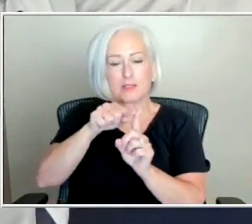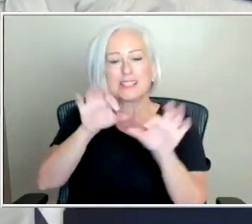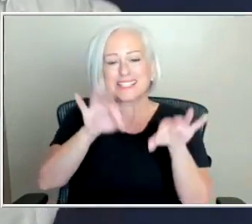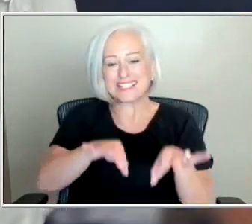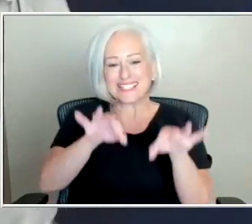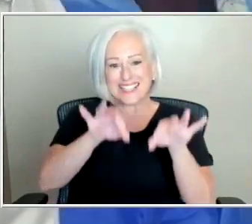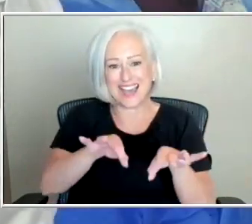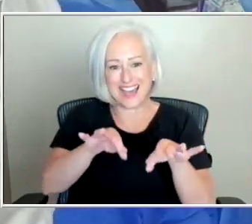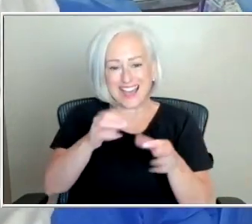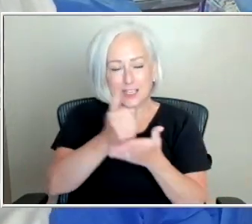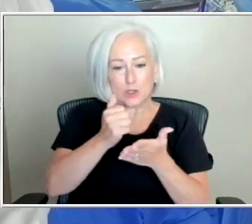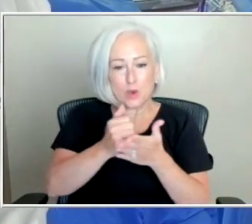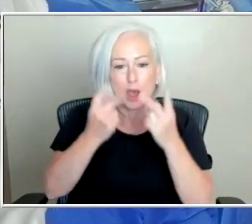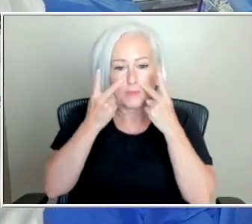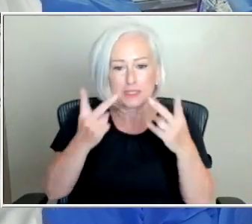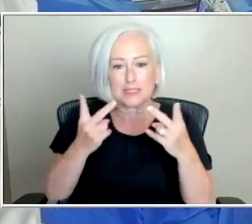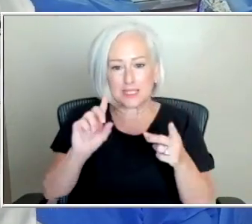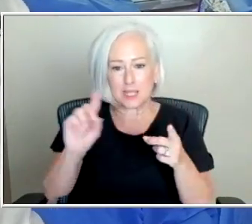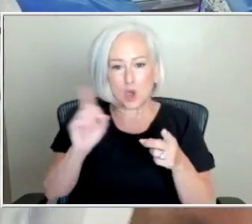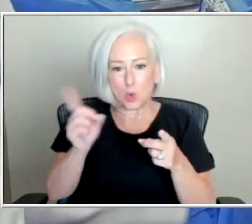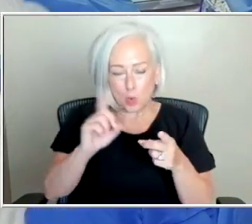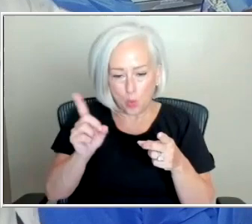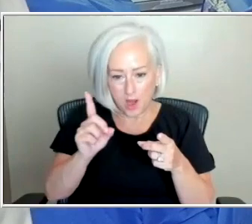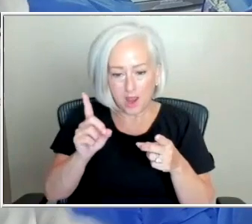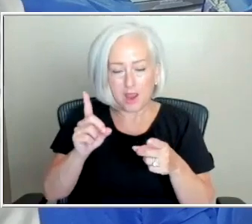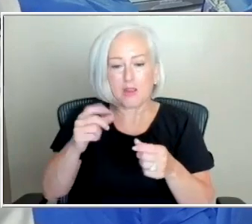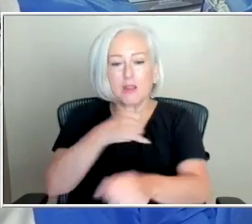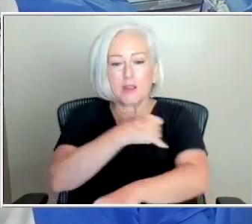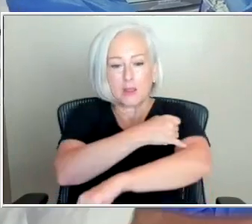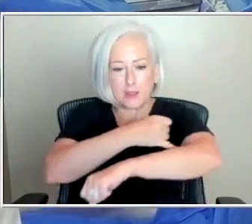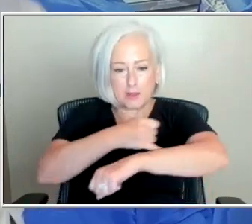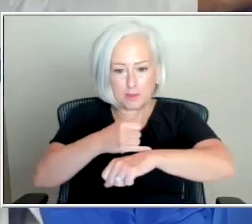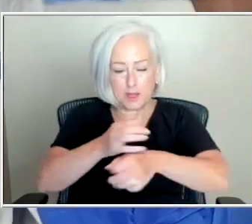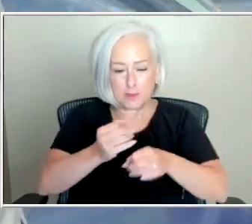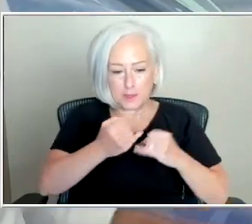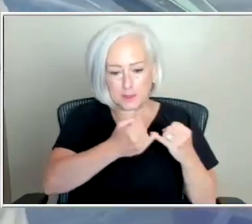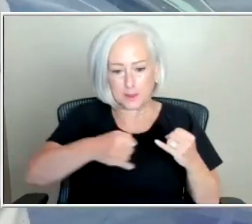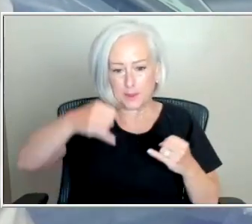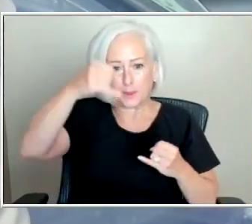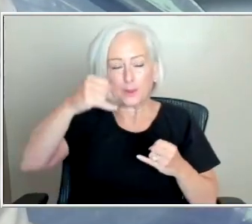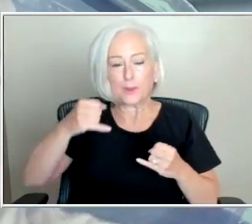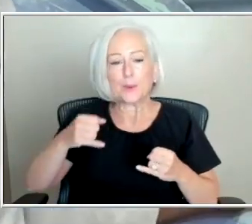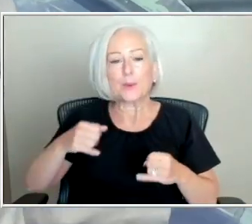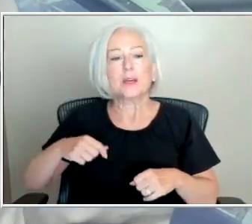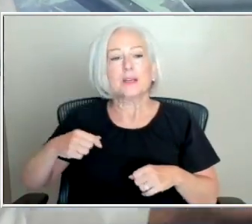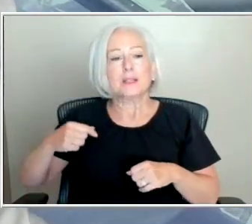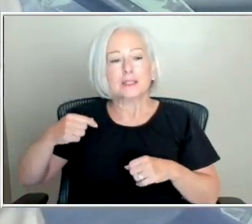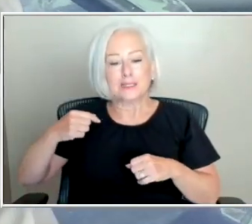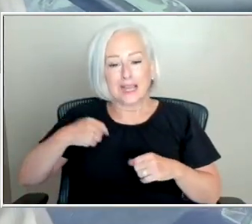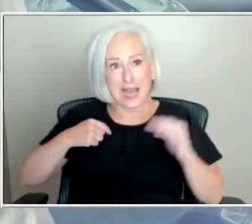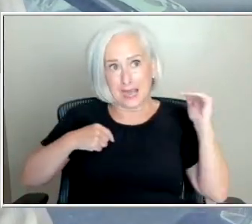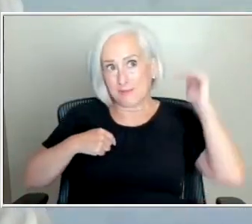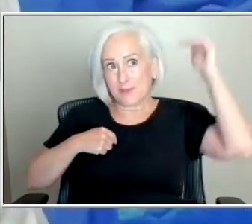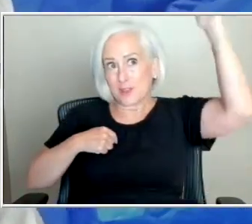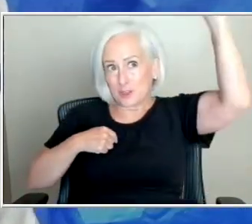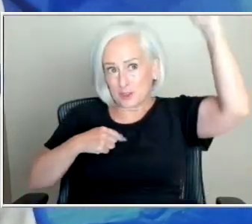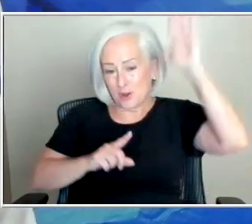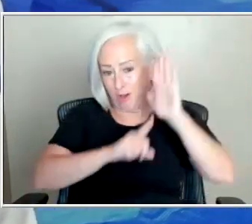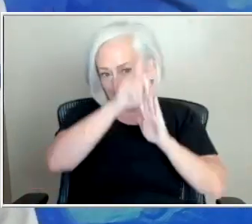the anatomy of the blood vessel here. So that's Dr. Tadros there. I'm the tall, goofy-looking guy right there. That's one of